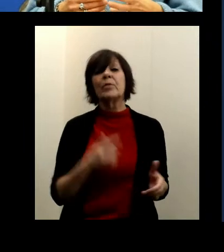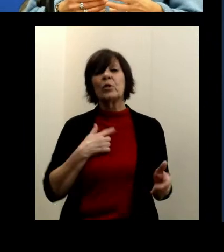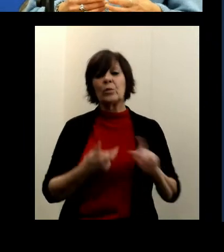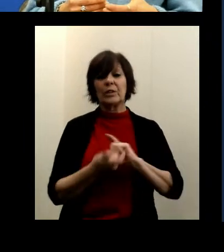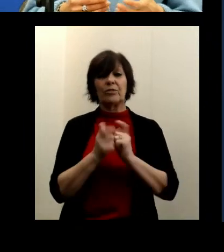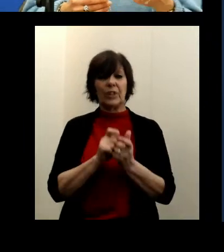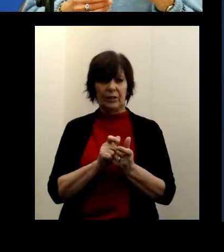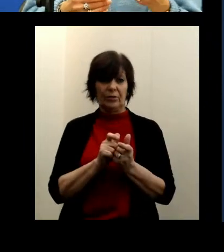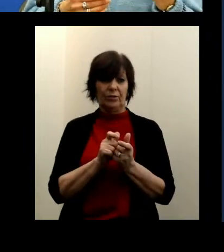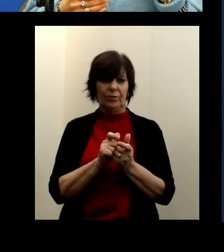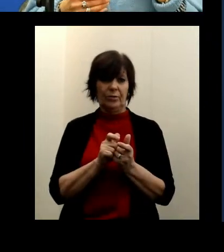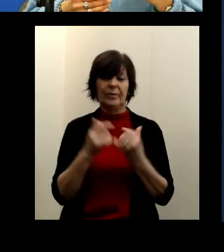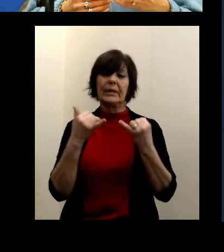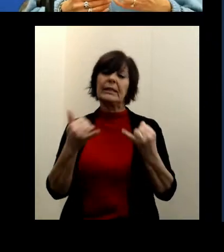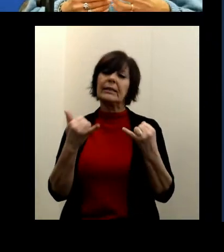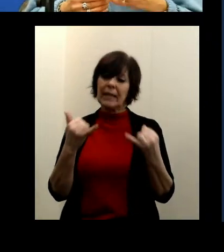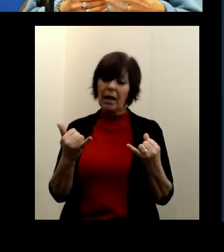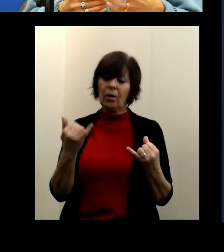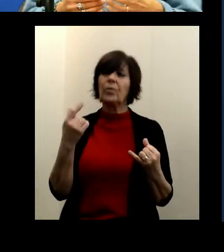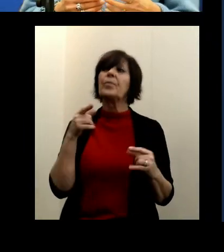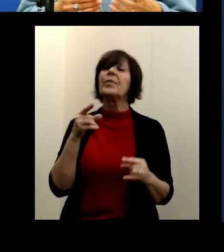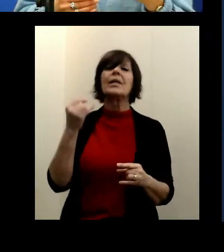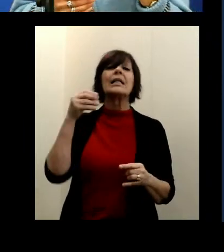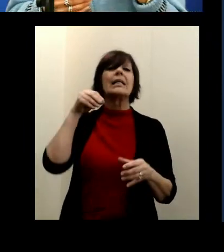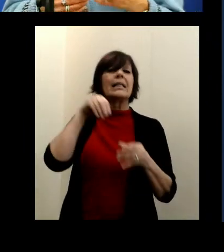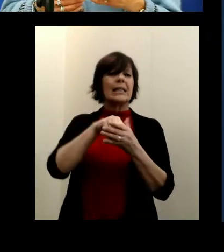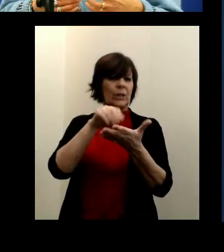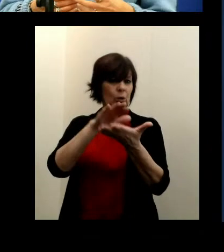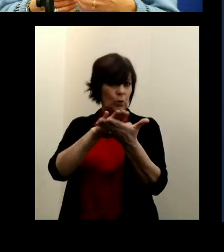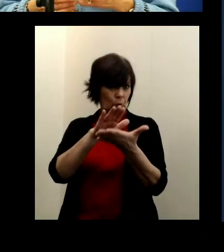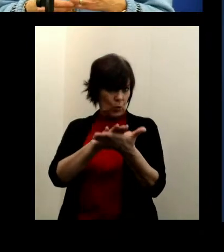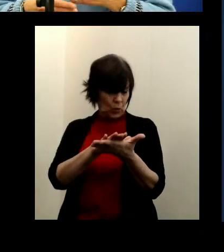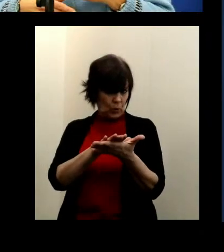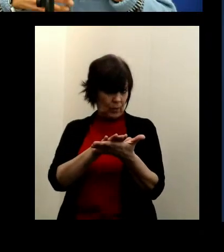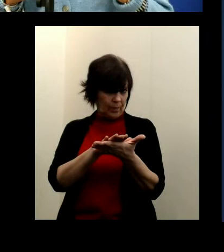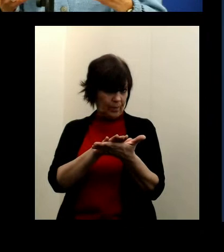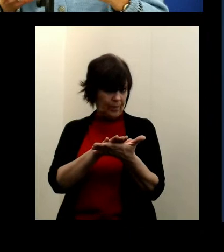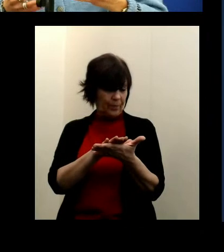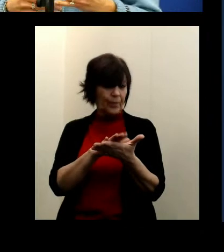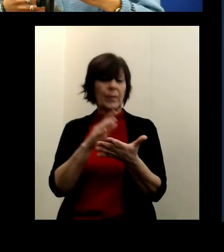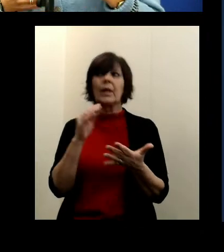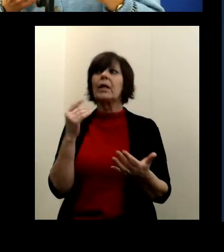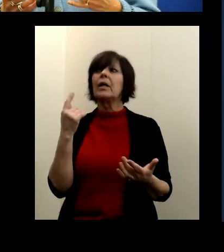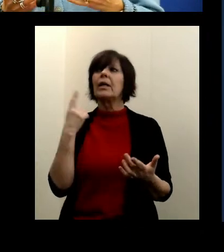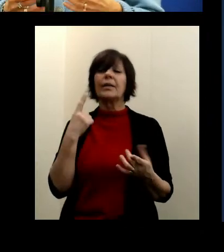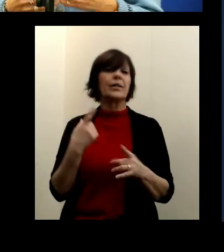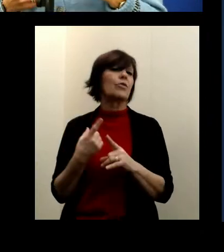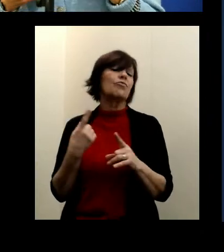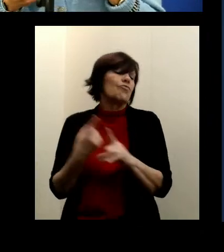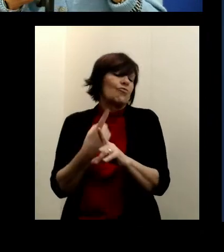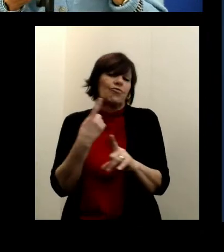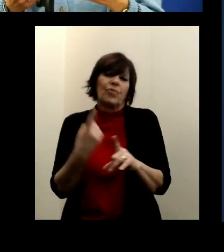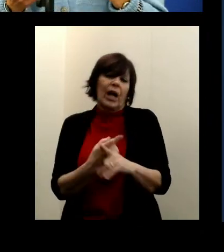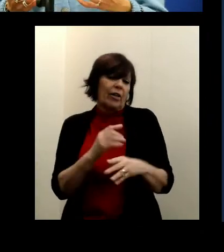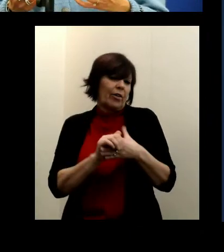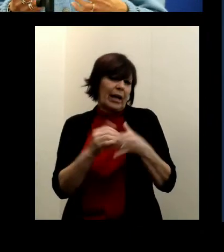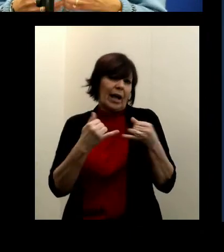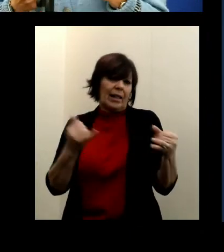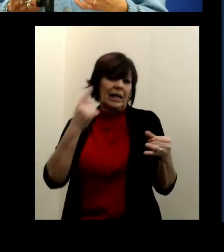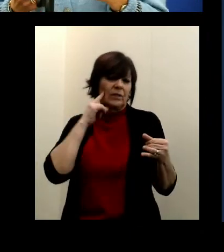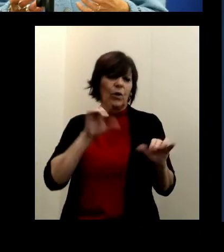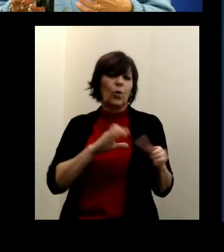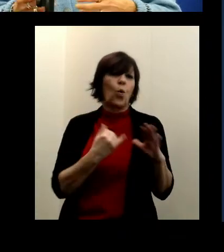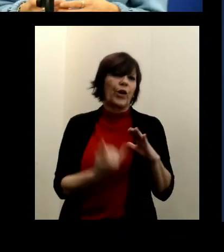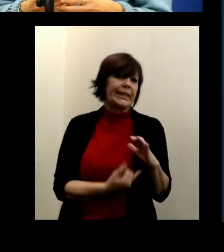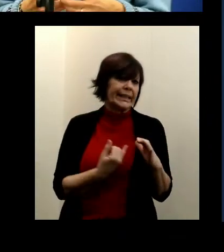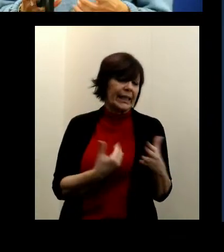minutes or more. And now for the school, inside the school, we are going with just the regular guidelines as for quarantine